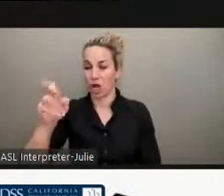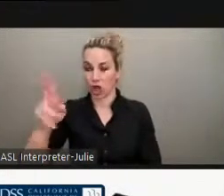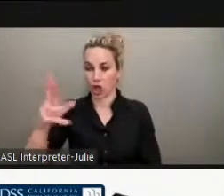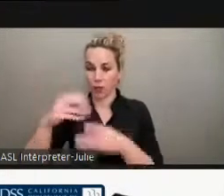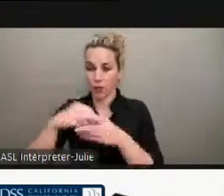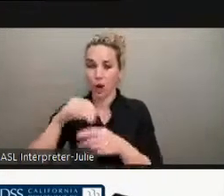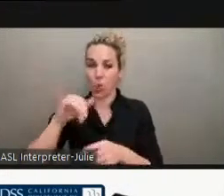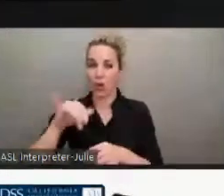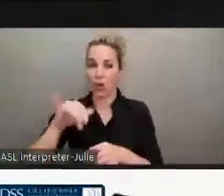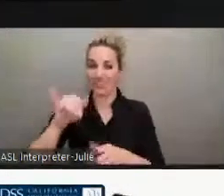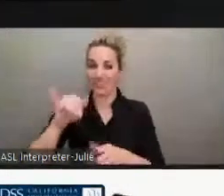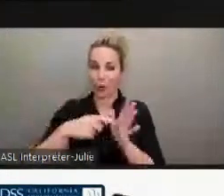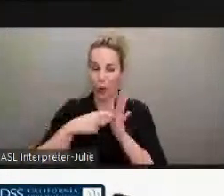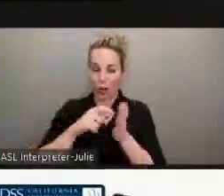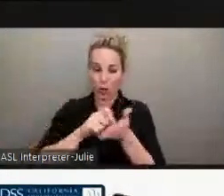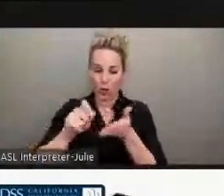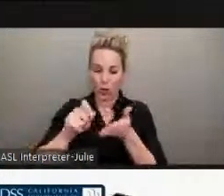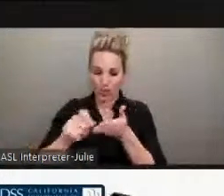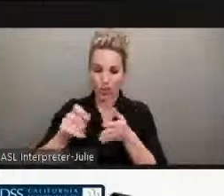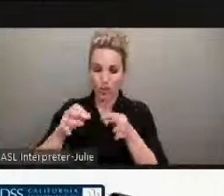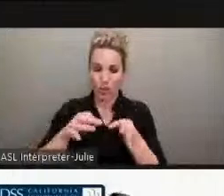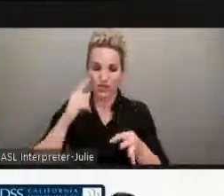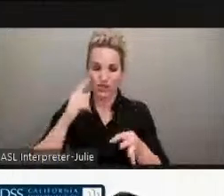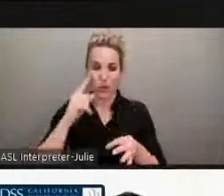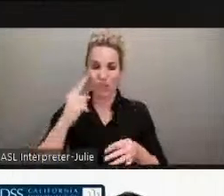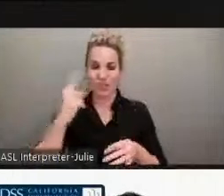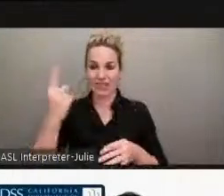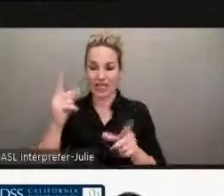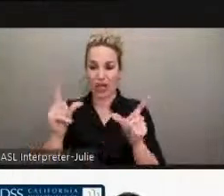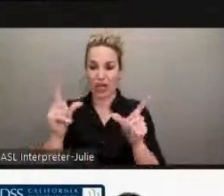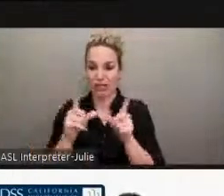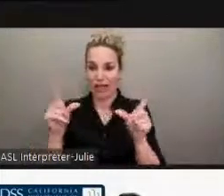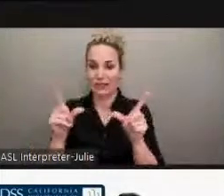the regulations or written directives for the single license have